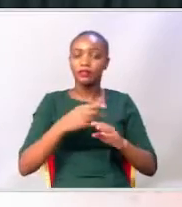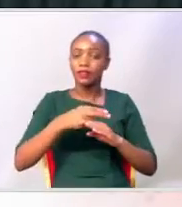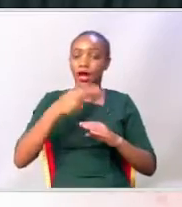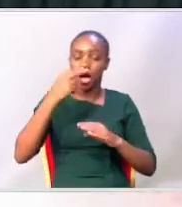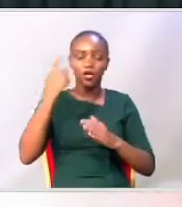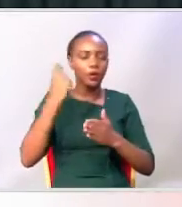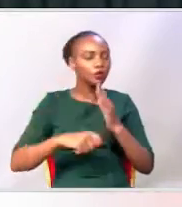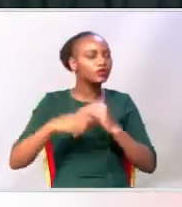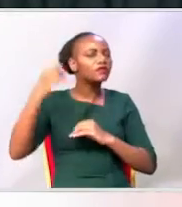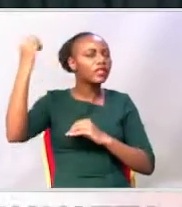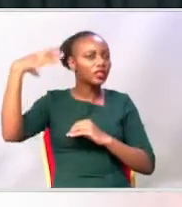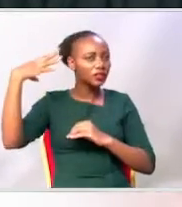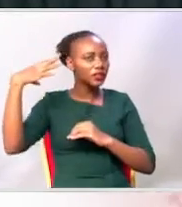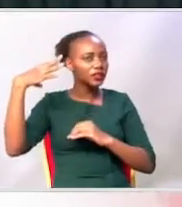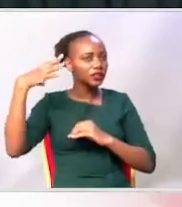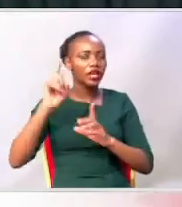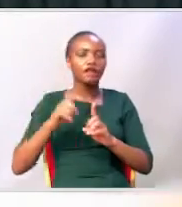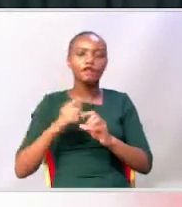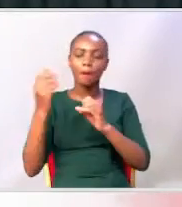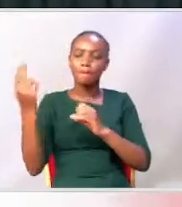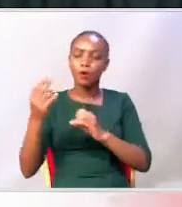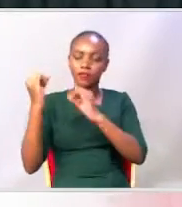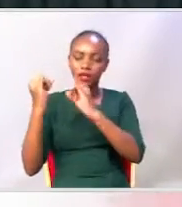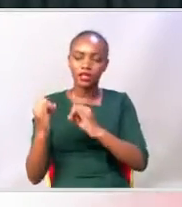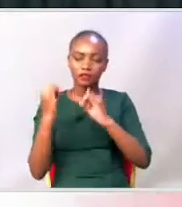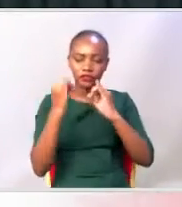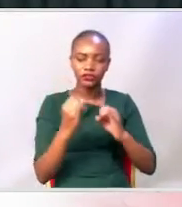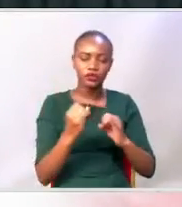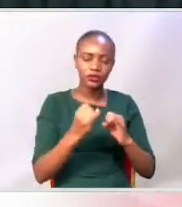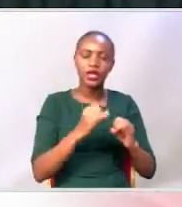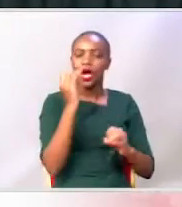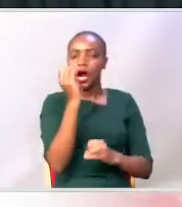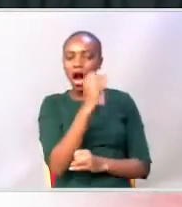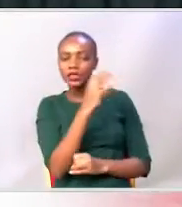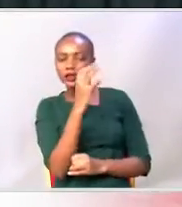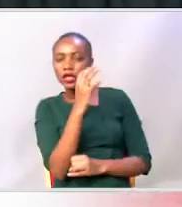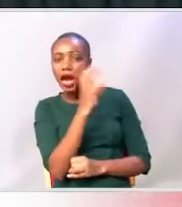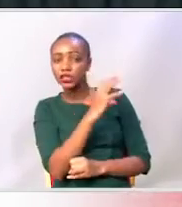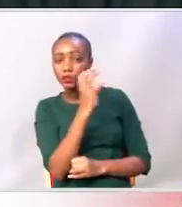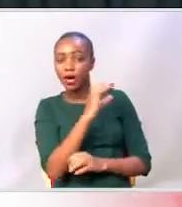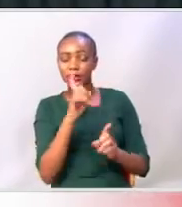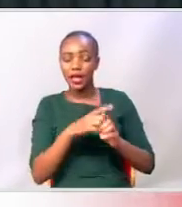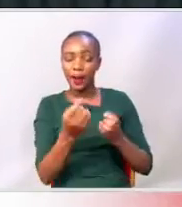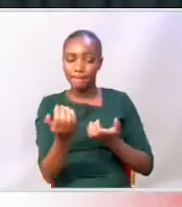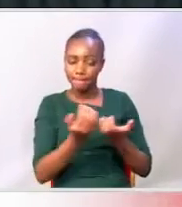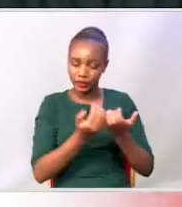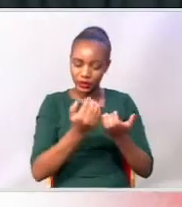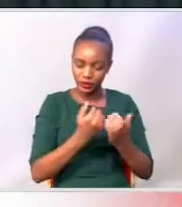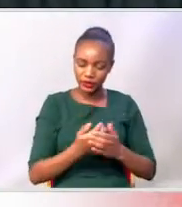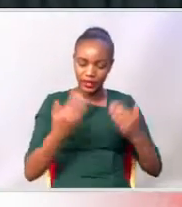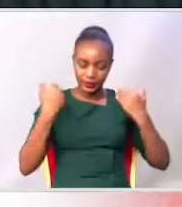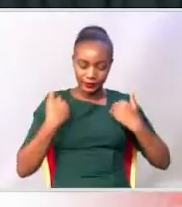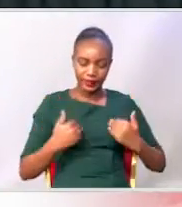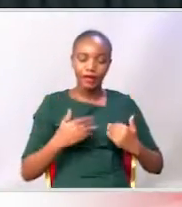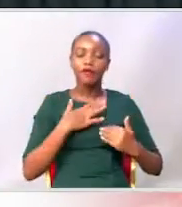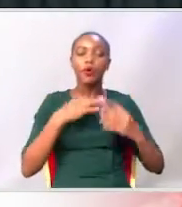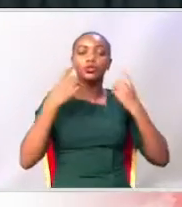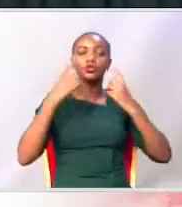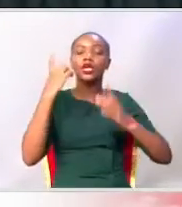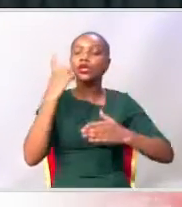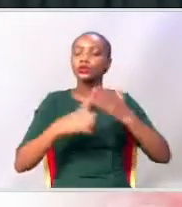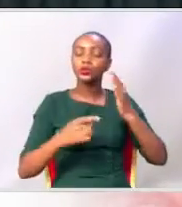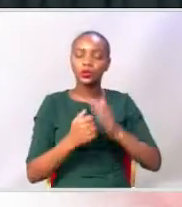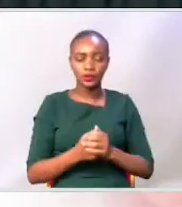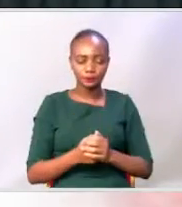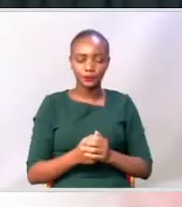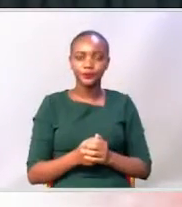electricity raised both by individual customers and enterprises, I am pleased to announce to